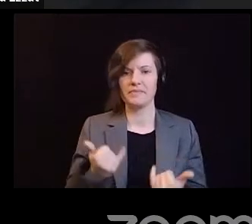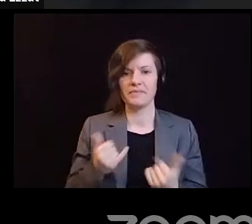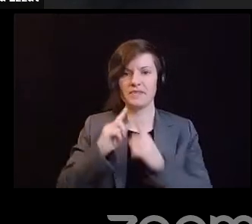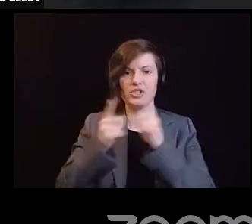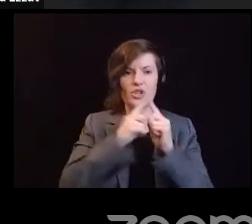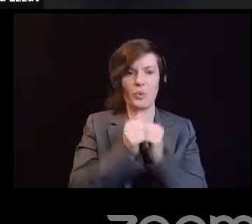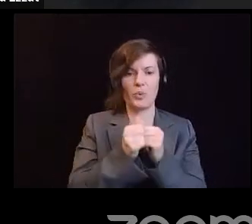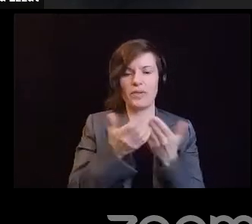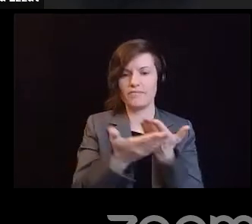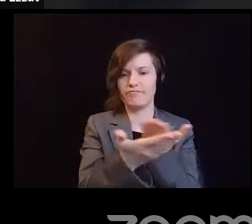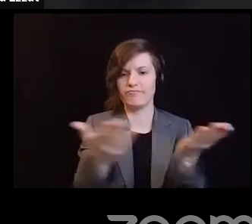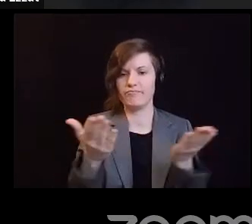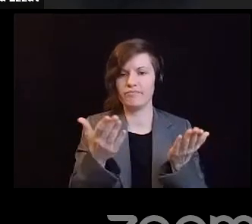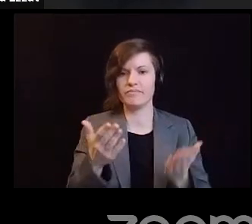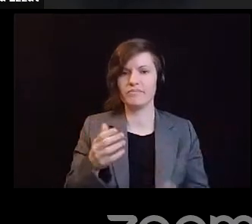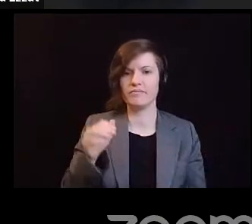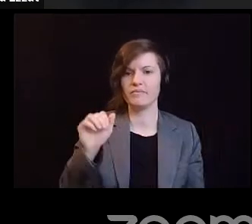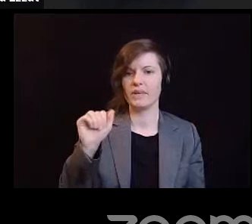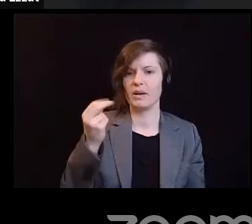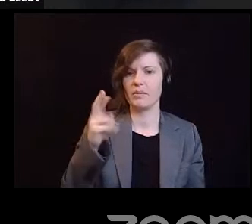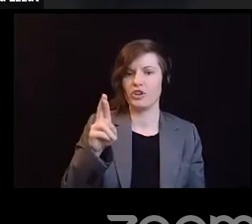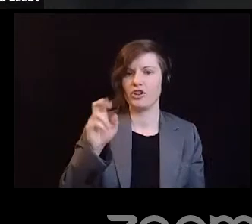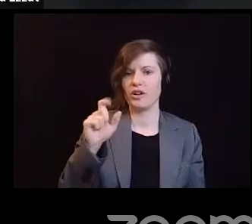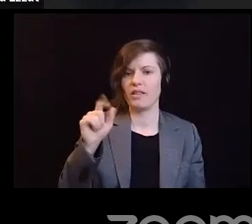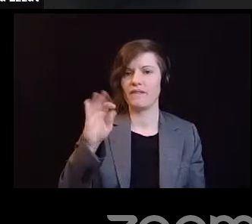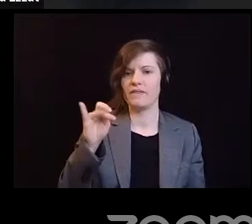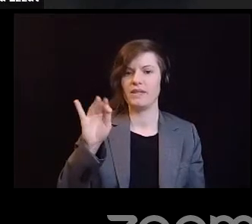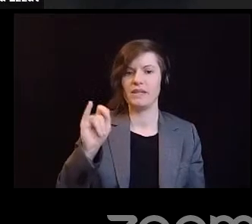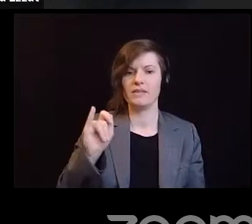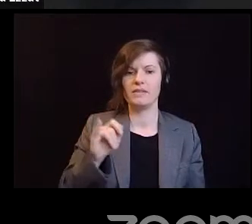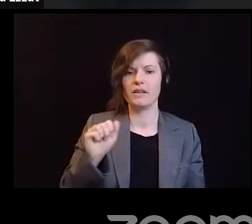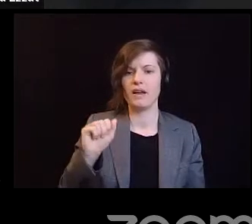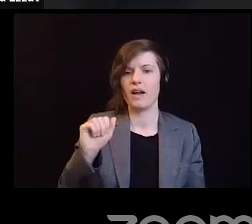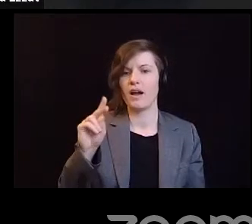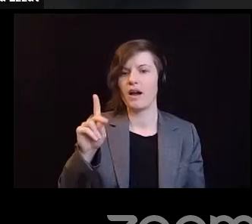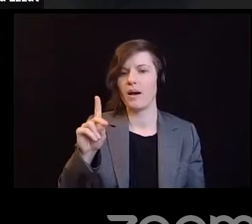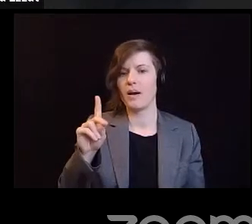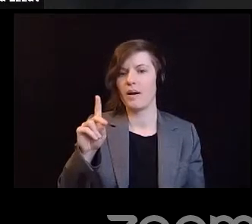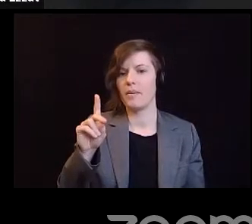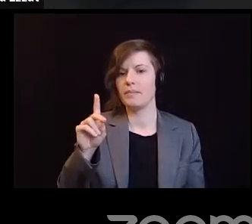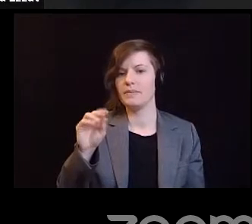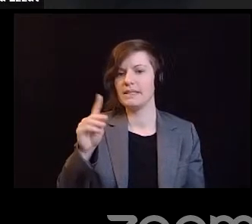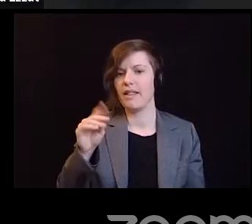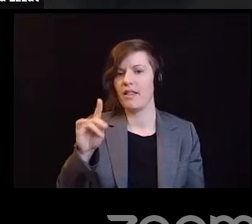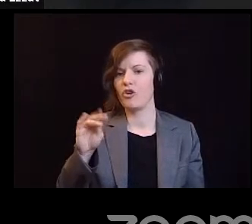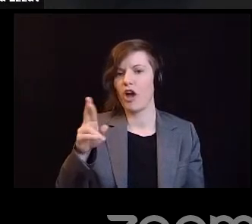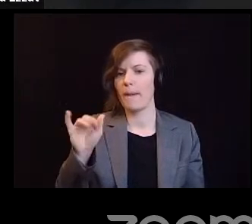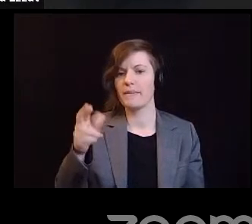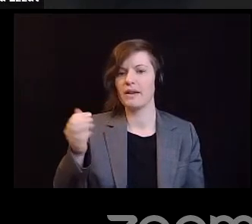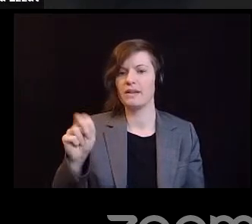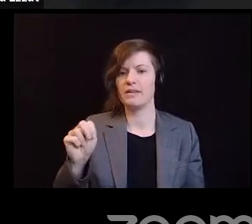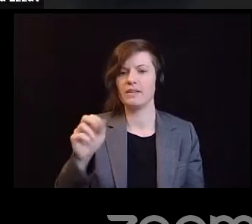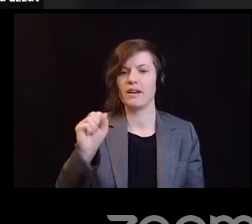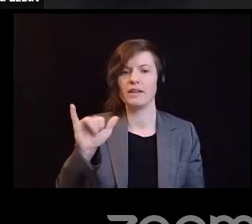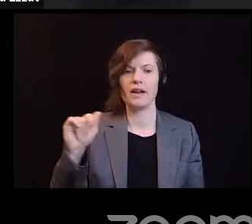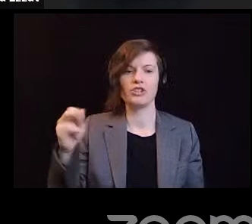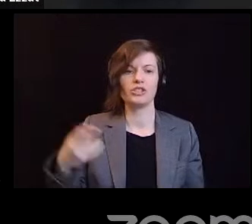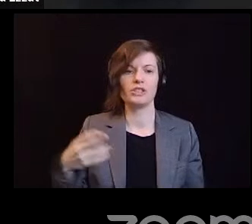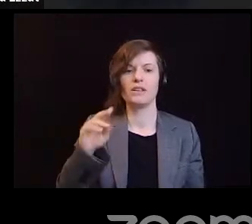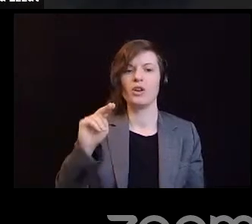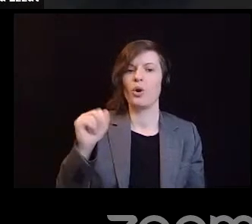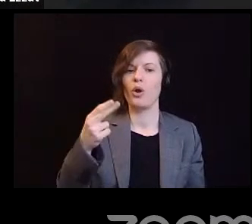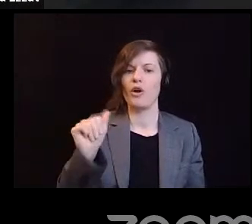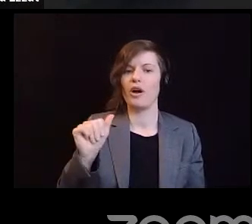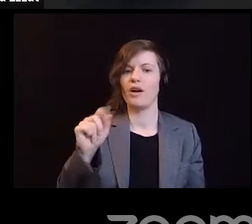and Abdelrahman Ayyash, the authors of Broken Bonds, and Elizabeth Nugent, a political scientist at Princeton University. You